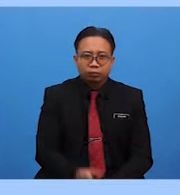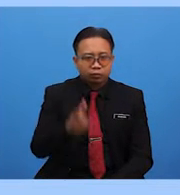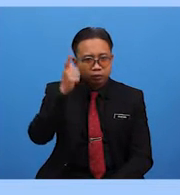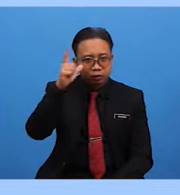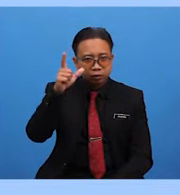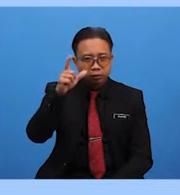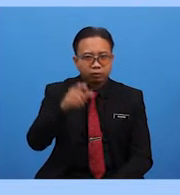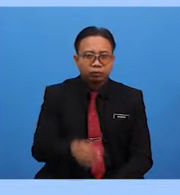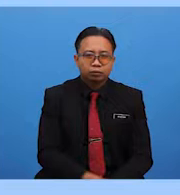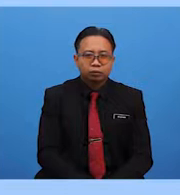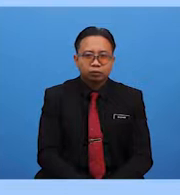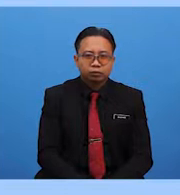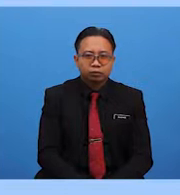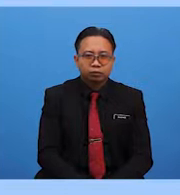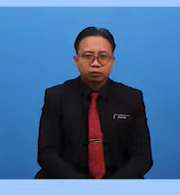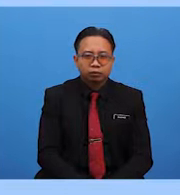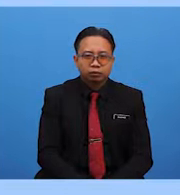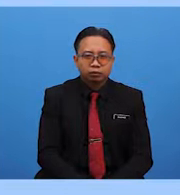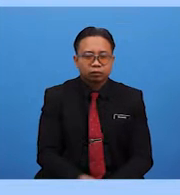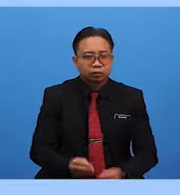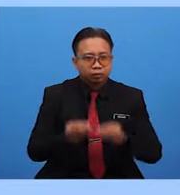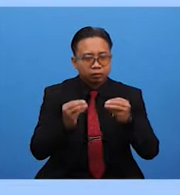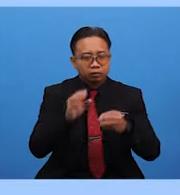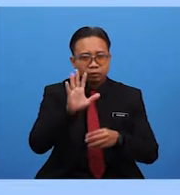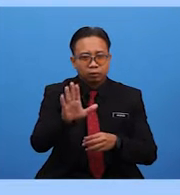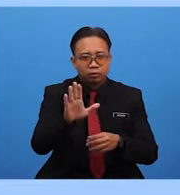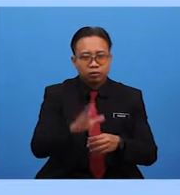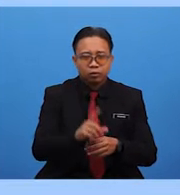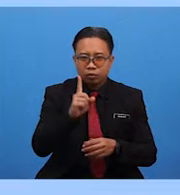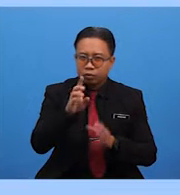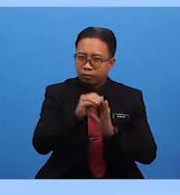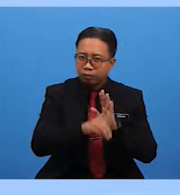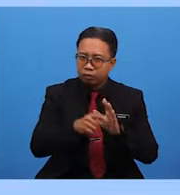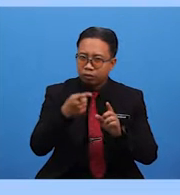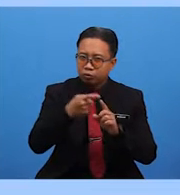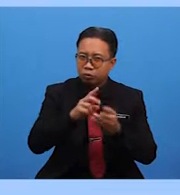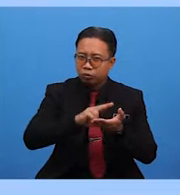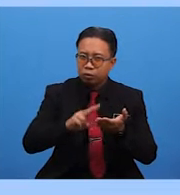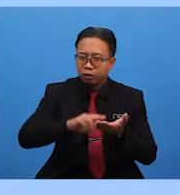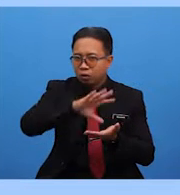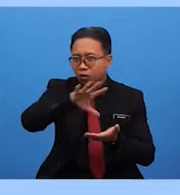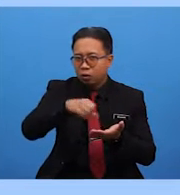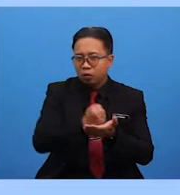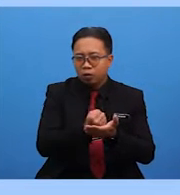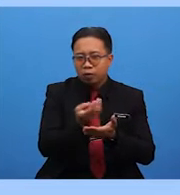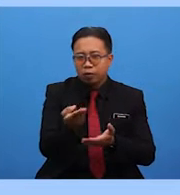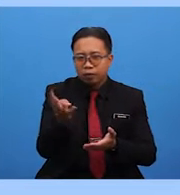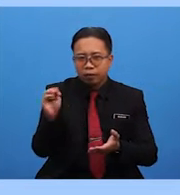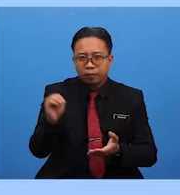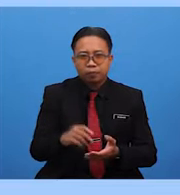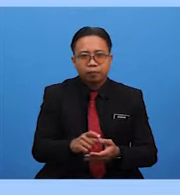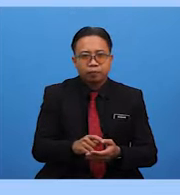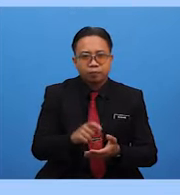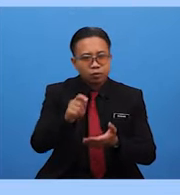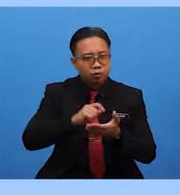Look at the clauses in both columns. Give yourself 1 minute to read all of them. Draw a